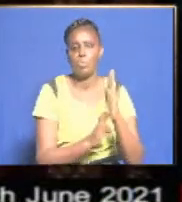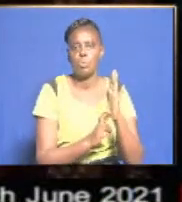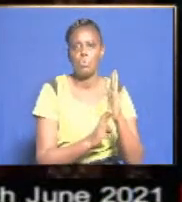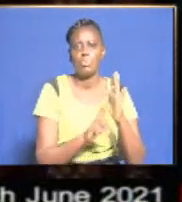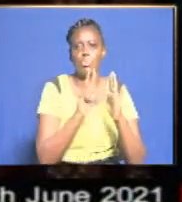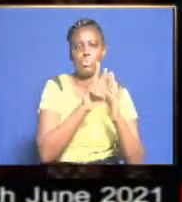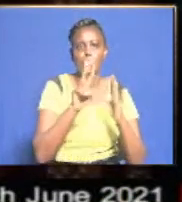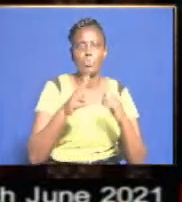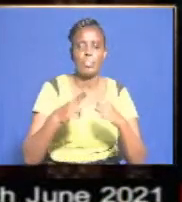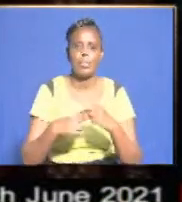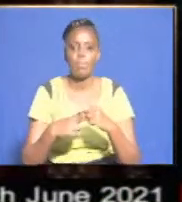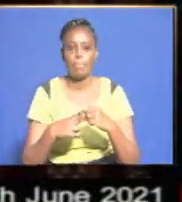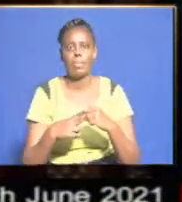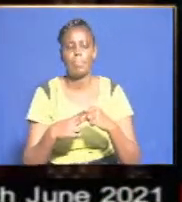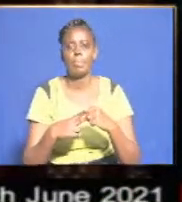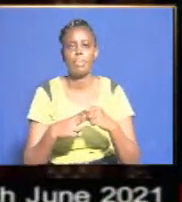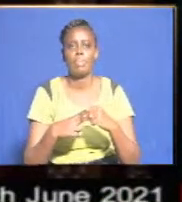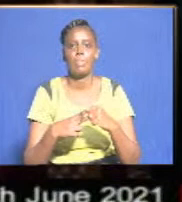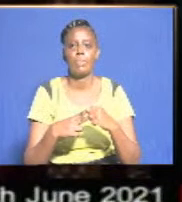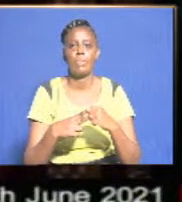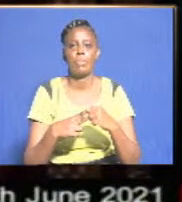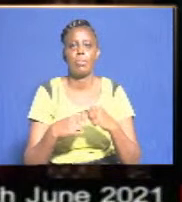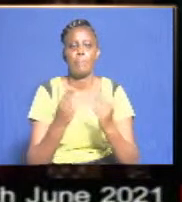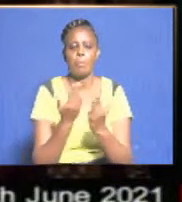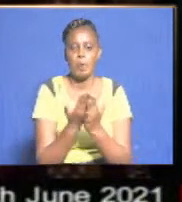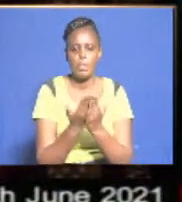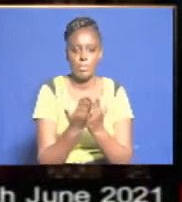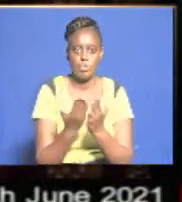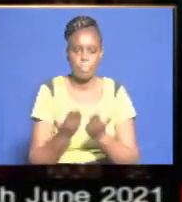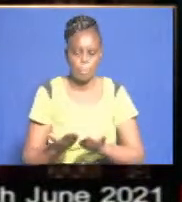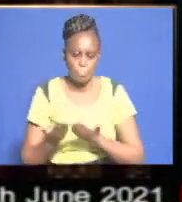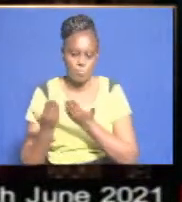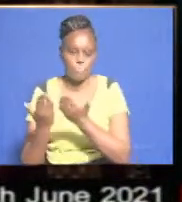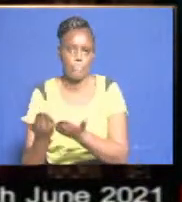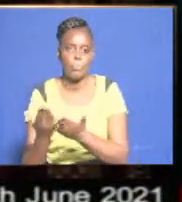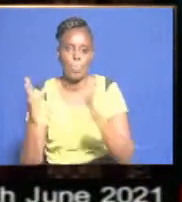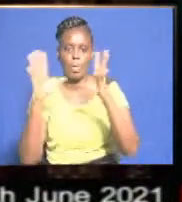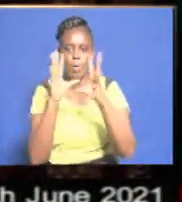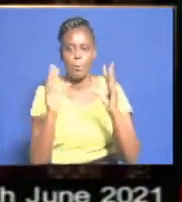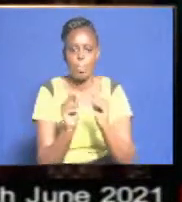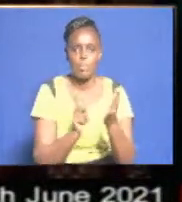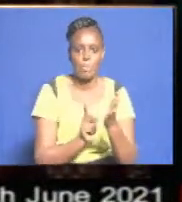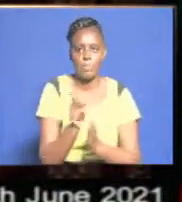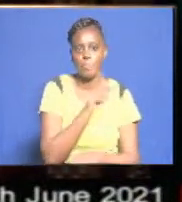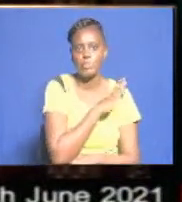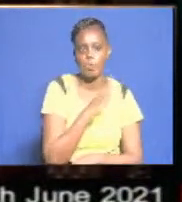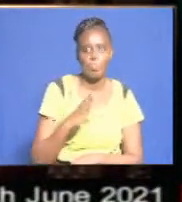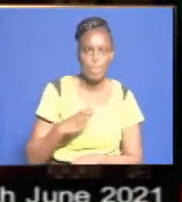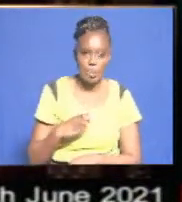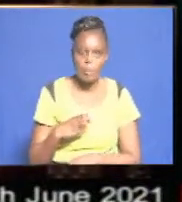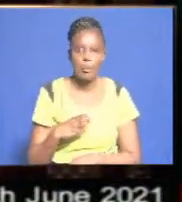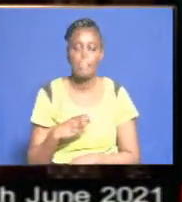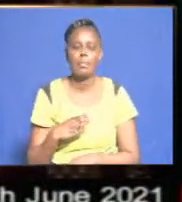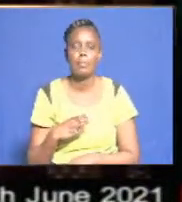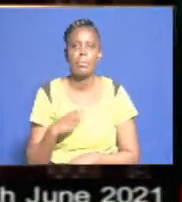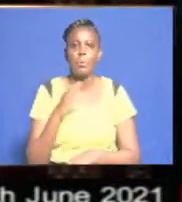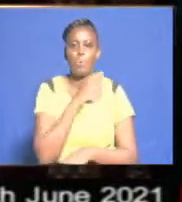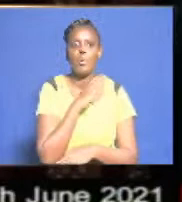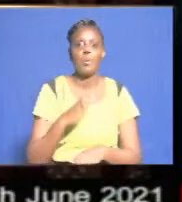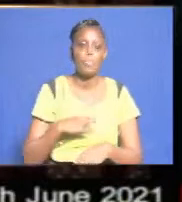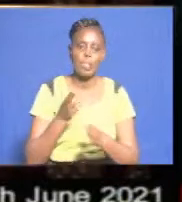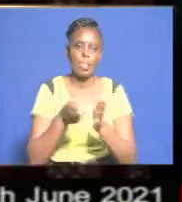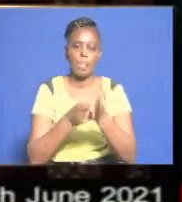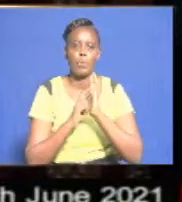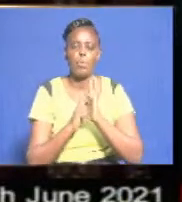Order 227, the petition be committed to the Budget and Appropriations Committee. The committee is required